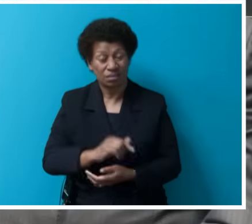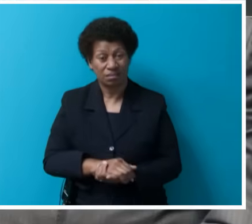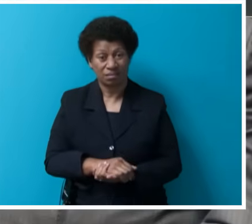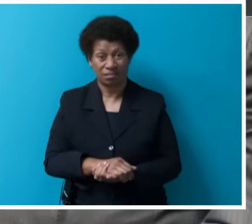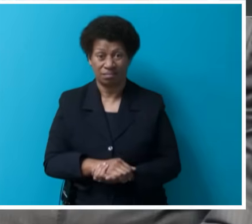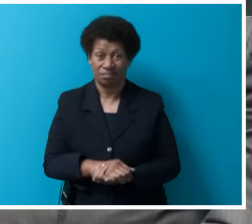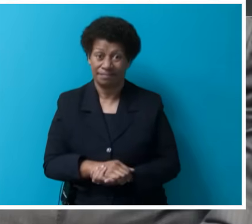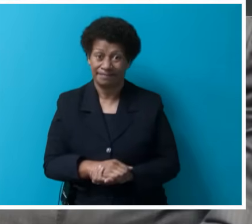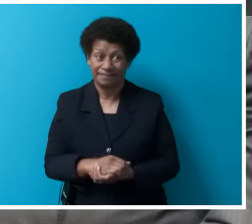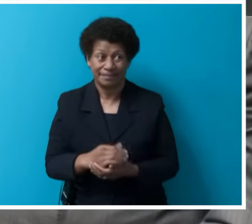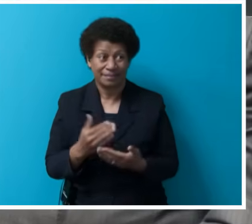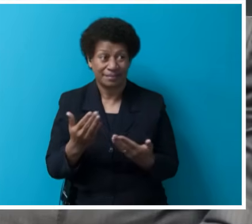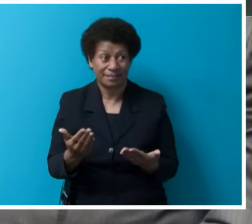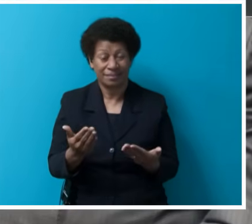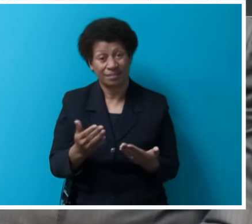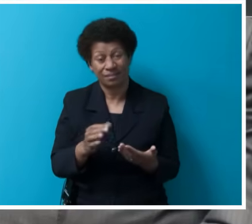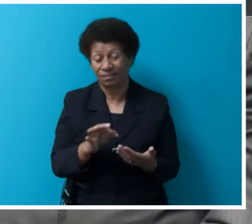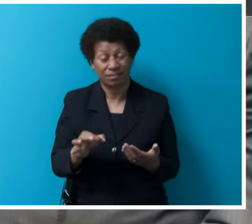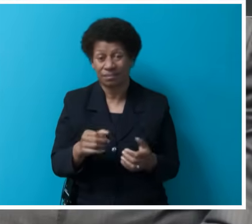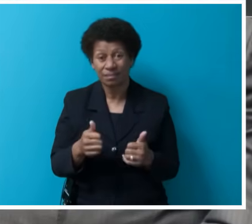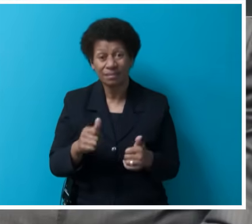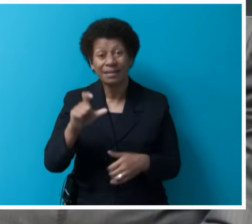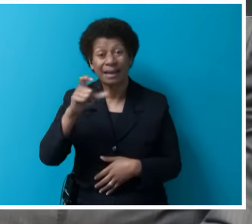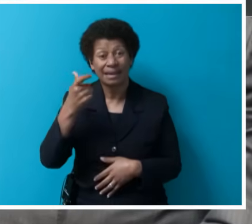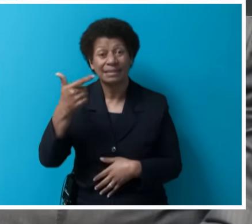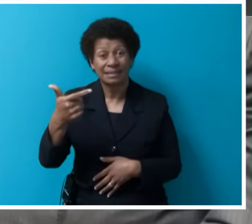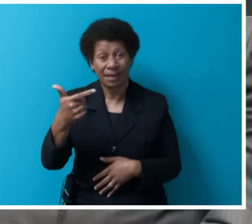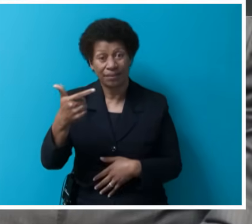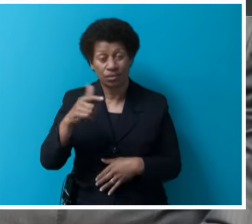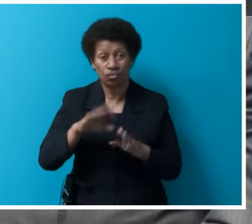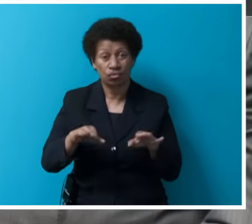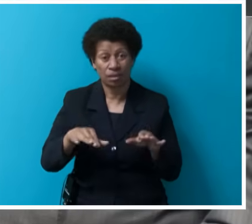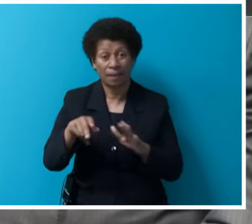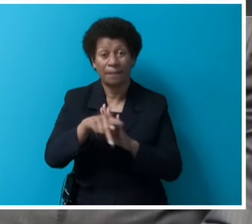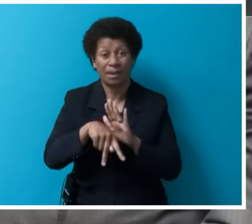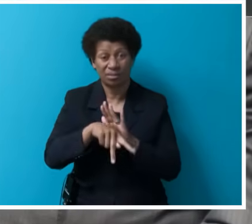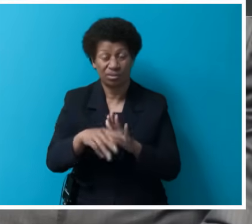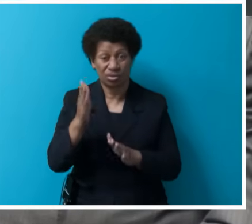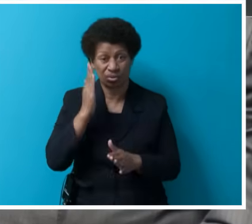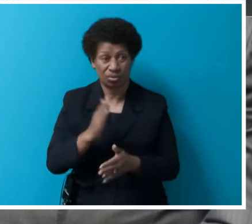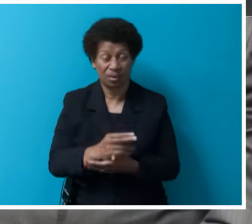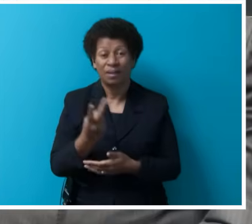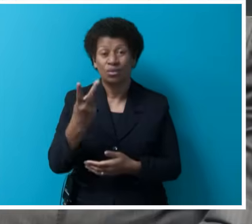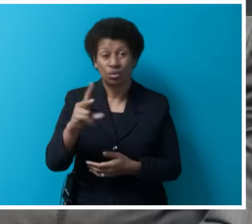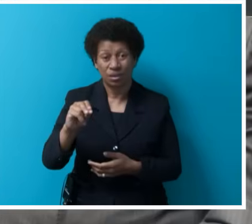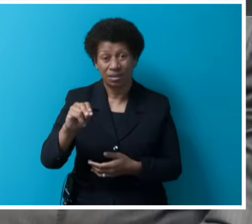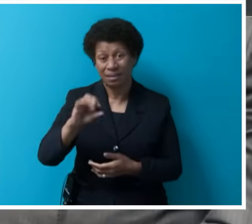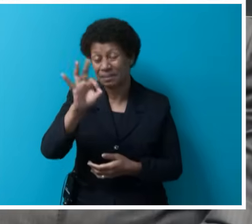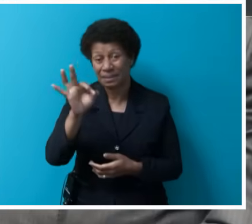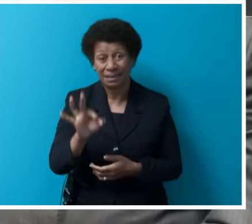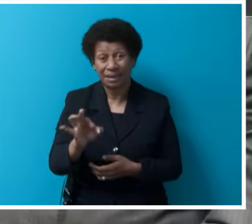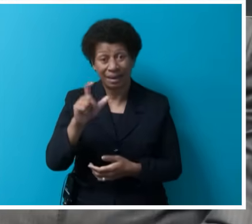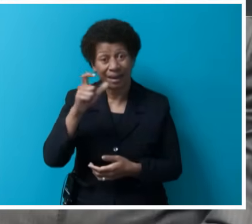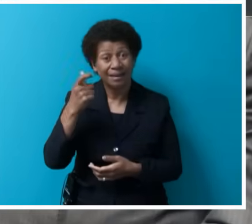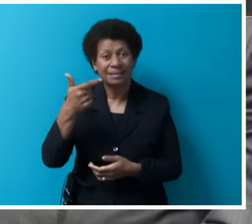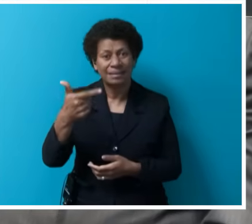20% of class 7 students, I'm told, at least in one school, and if you extrapolate that